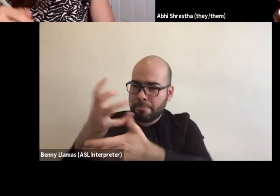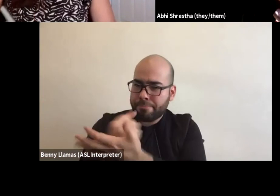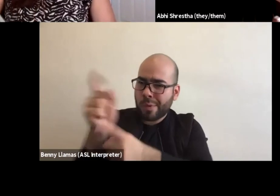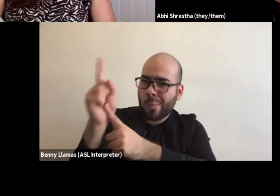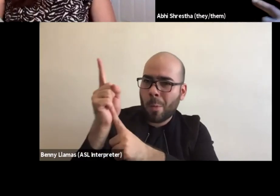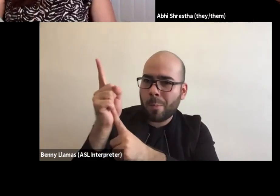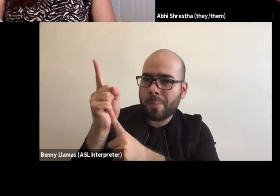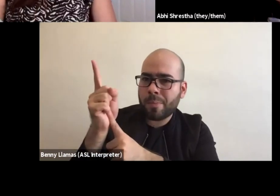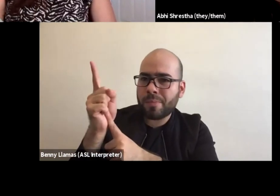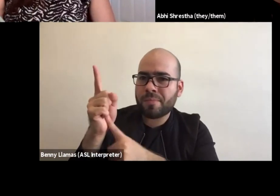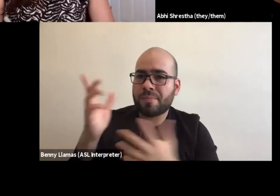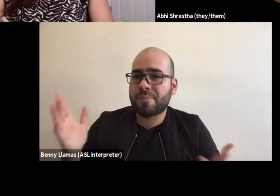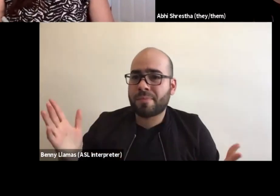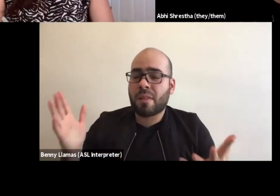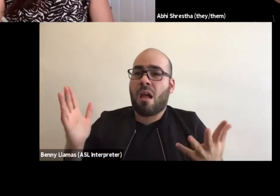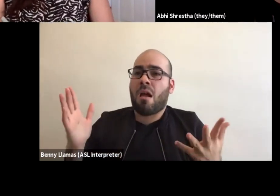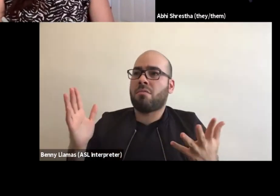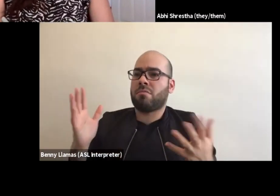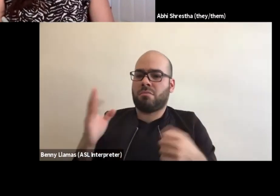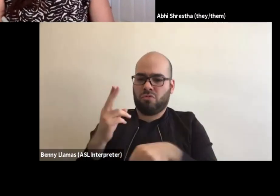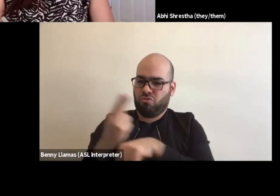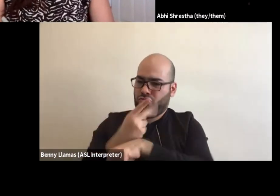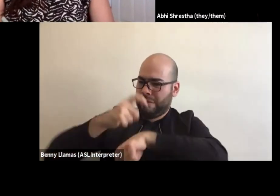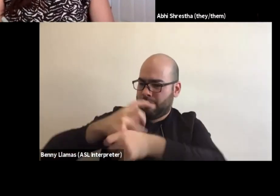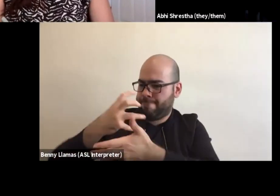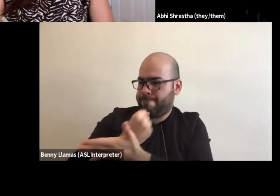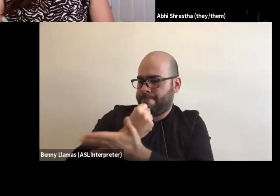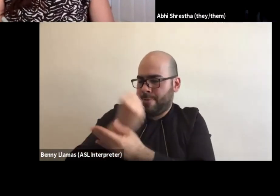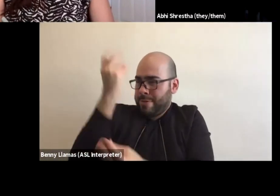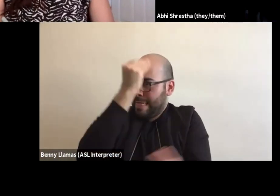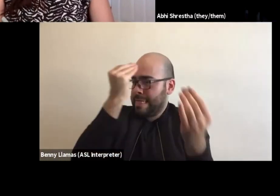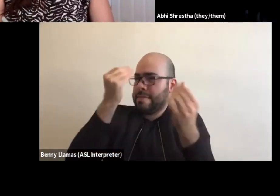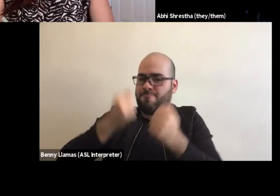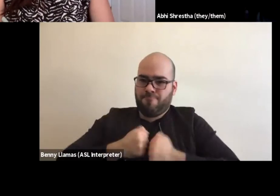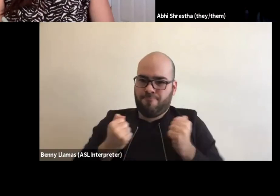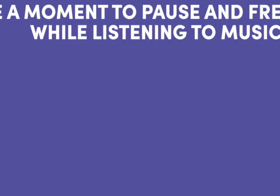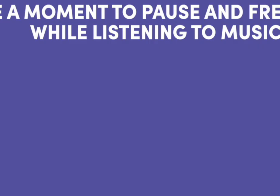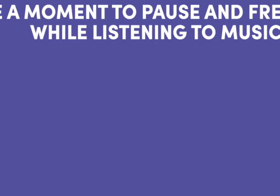yourself and just take this time to free write. Awesome.